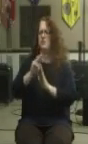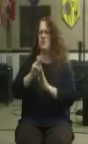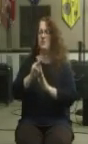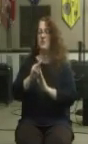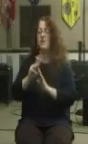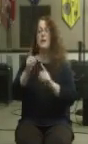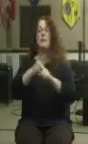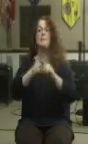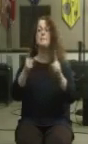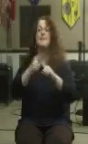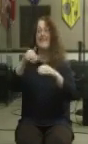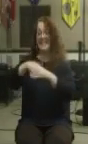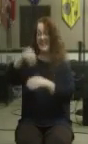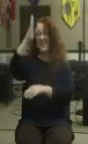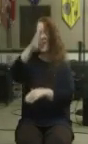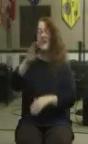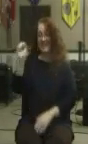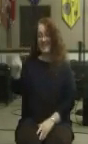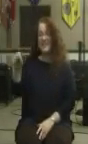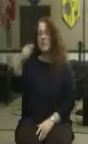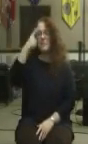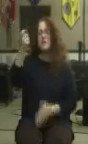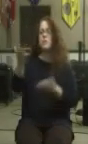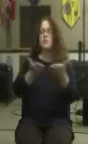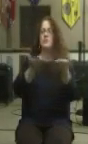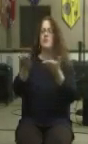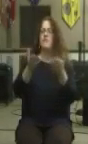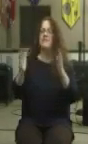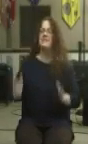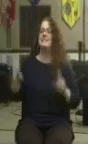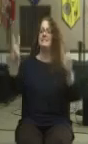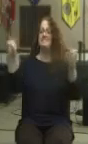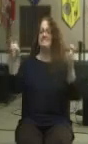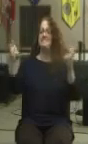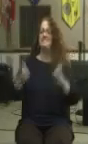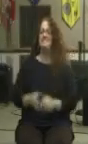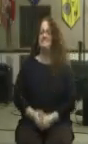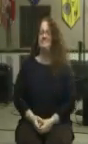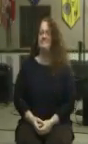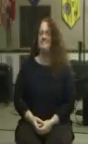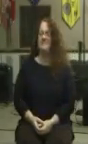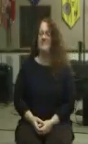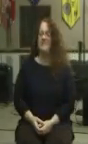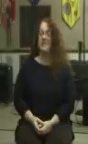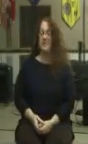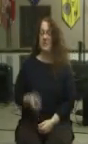very mature. But in God you do, because we are called servants.